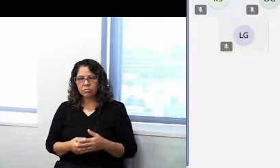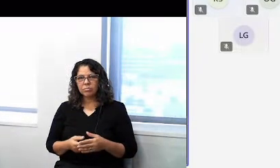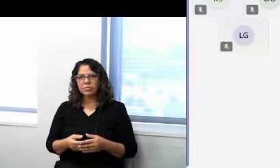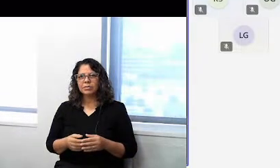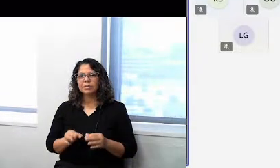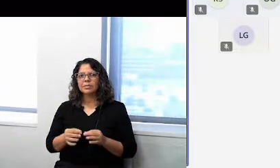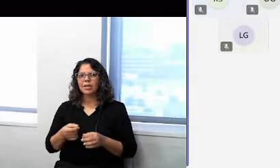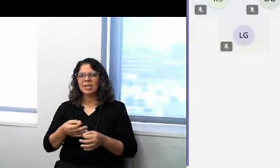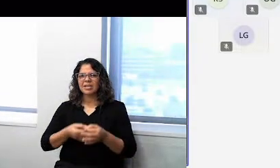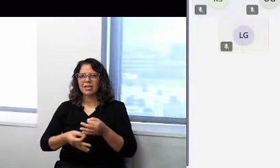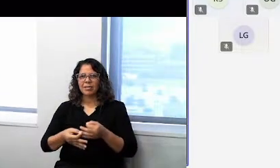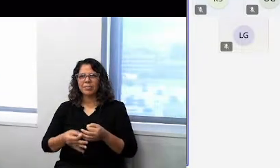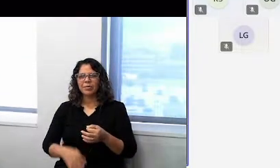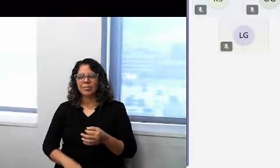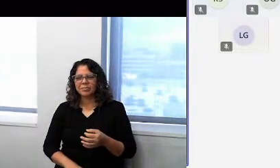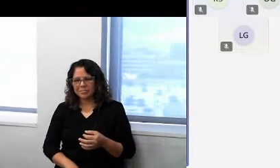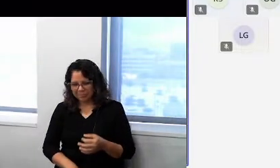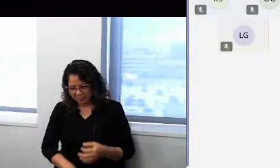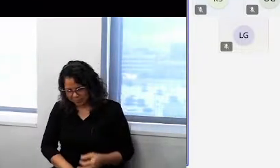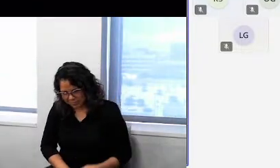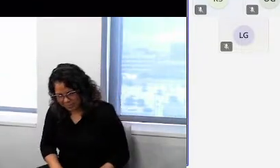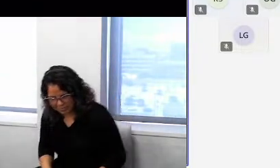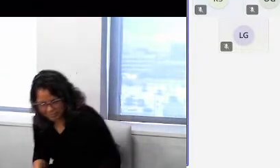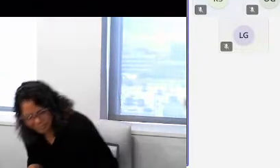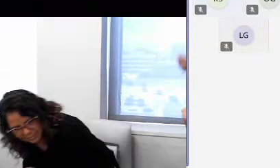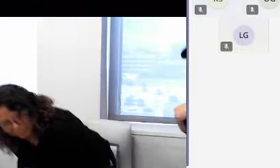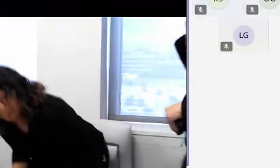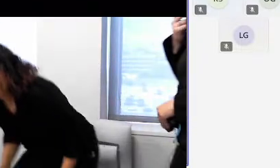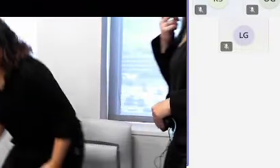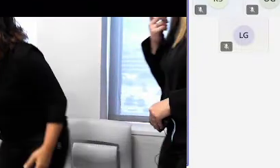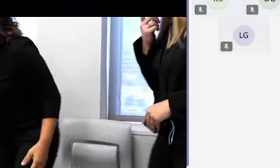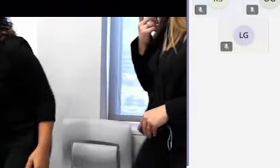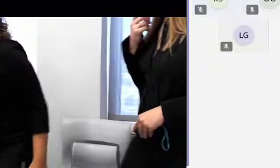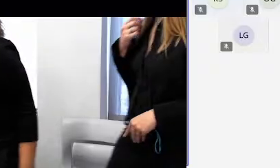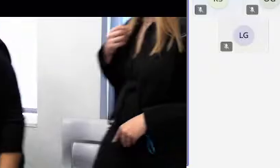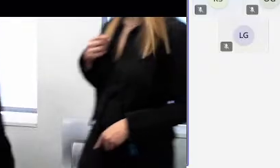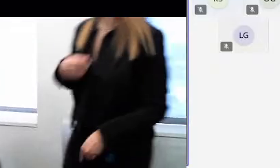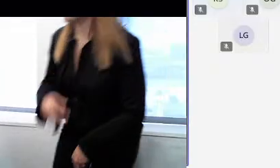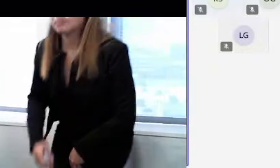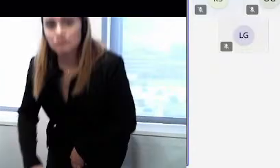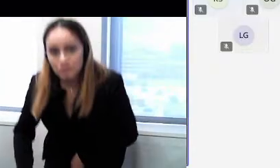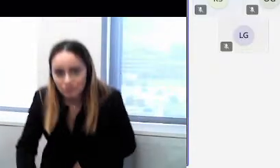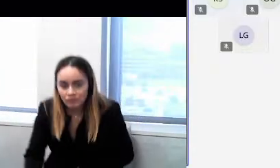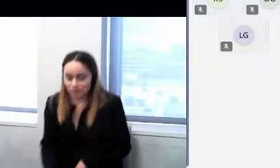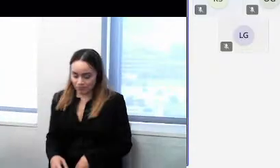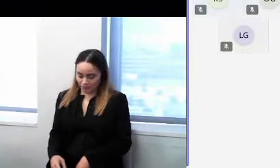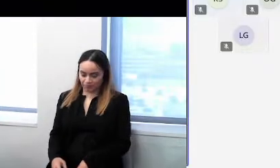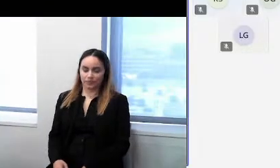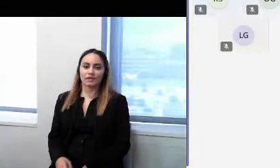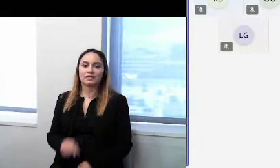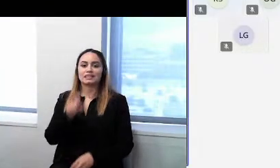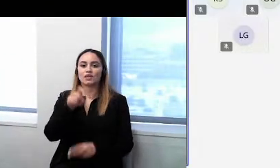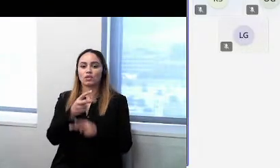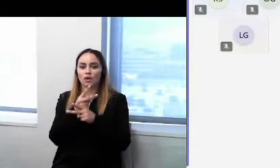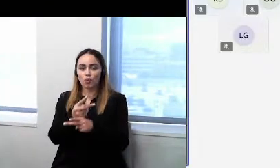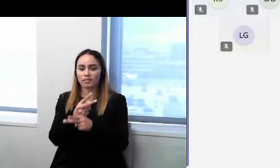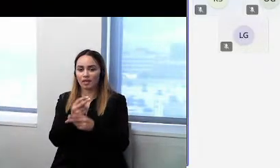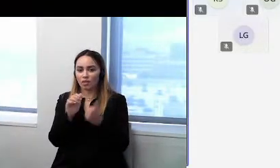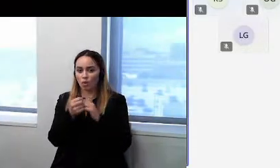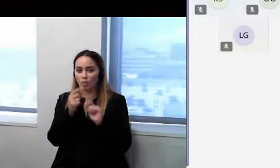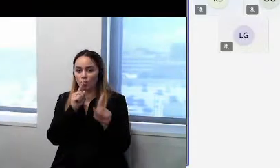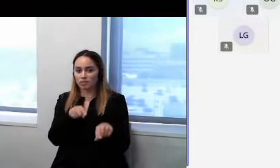under the law, depending on the type of project, because I have to be careful on how I answer this question. He's testified multiple times that whatever the